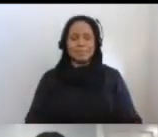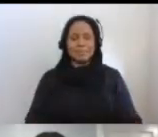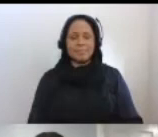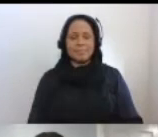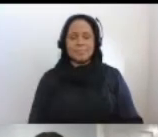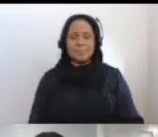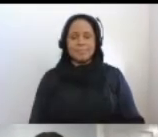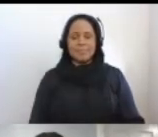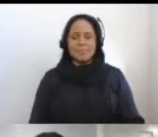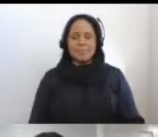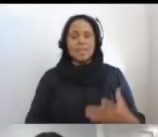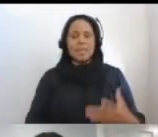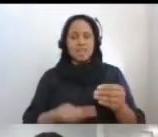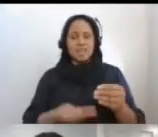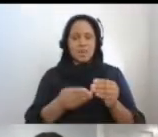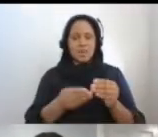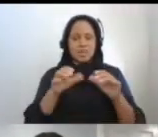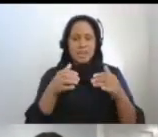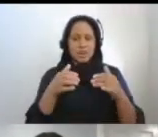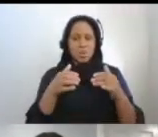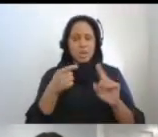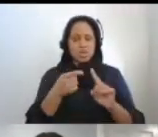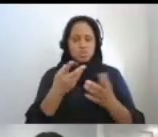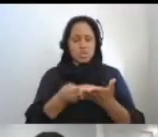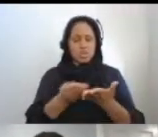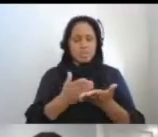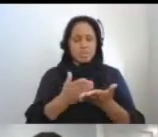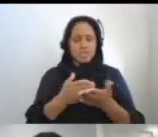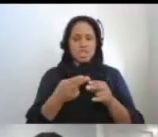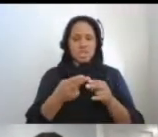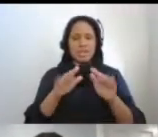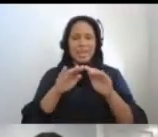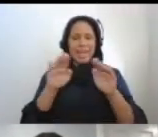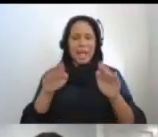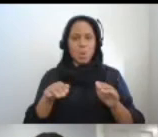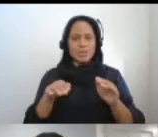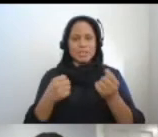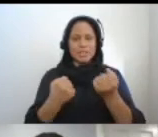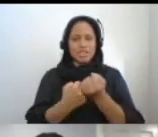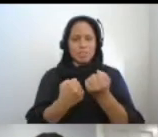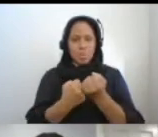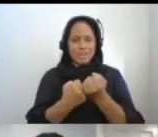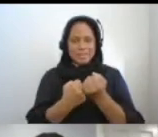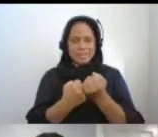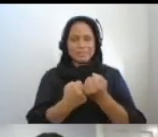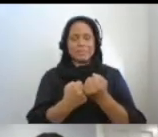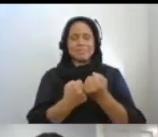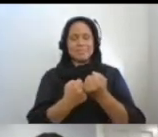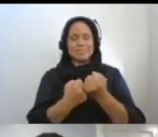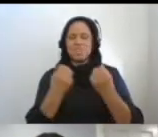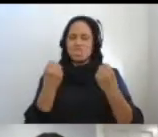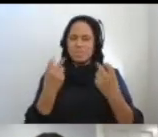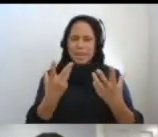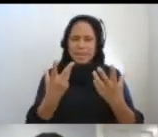Another category to the budget is called the housing supports, and there's a lot of supports here.